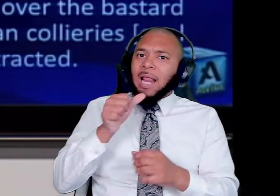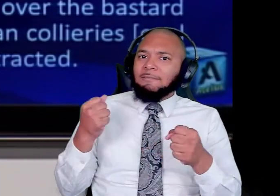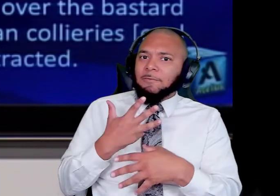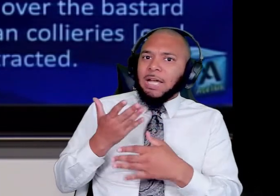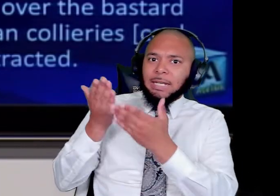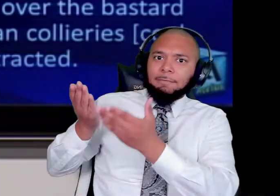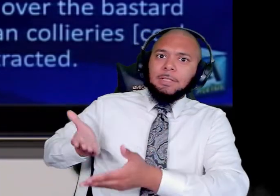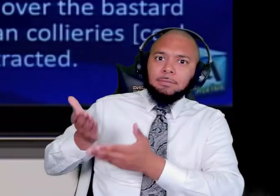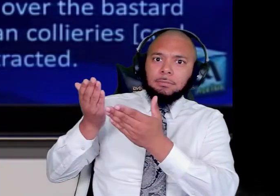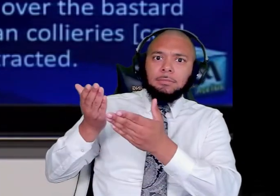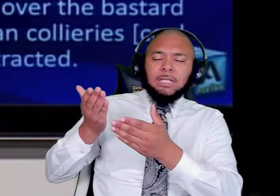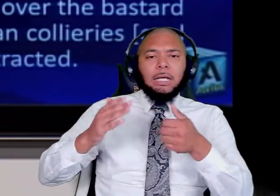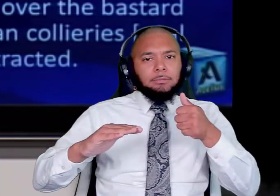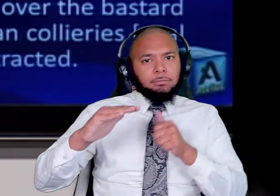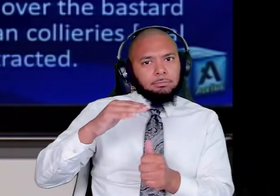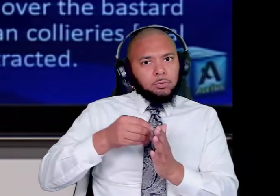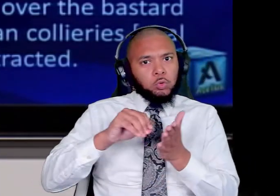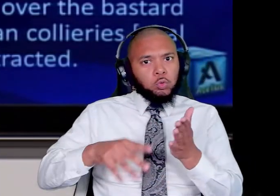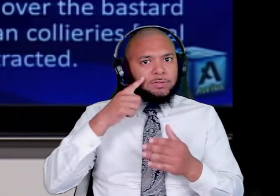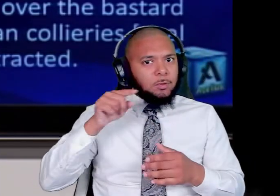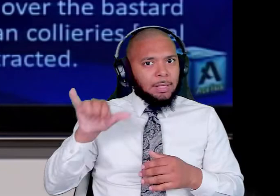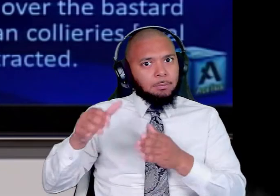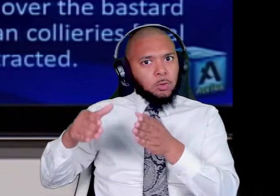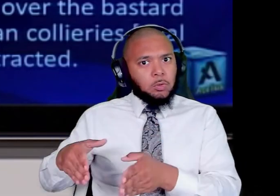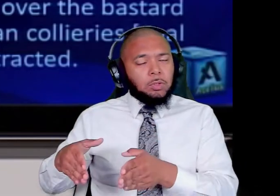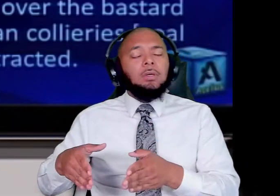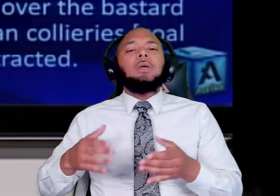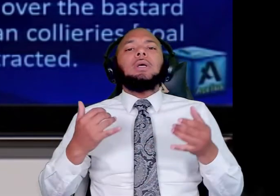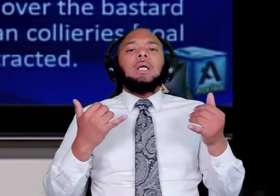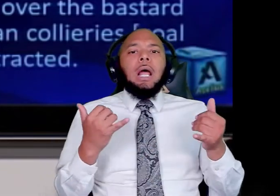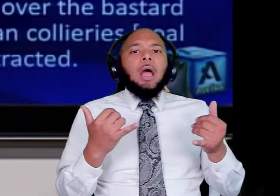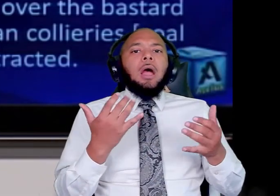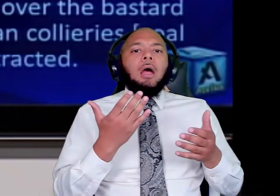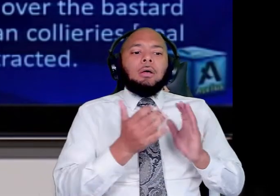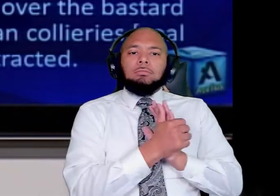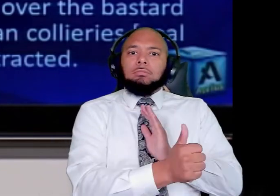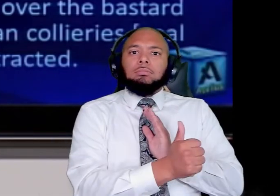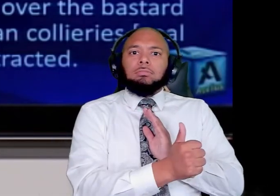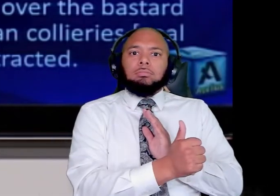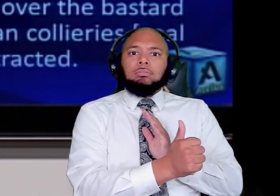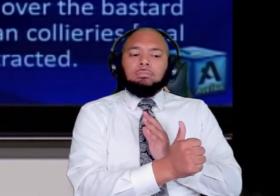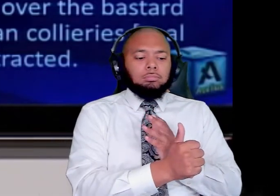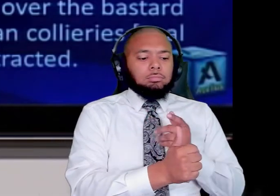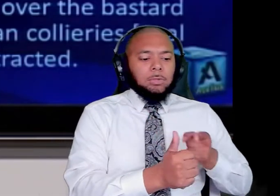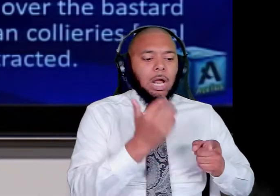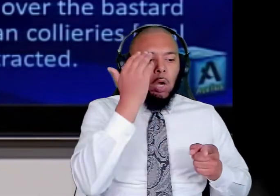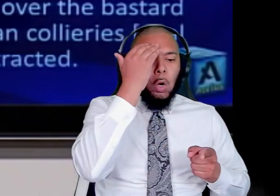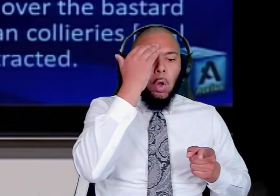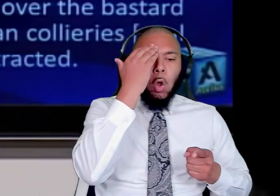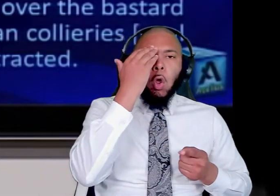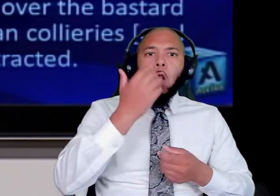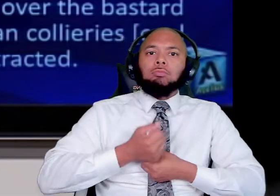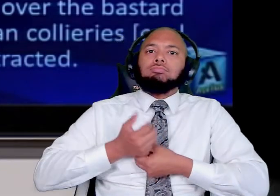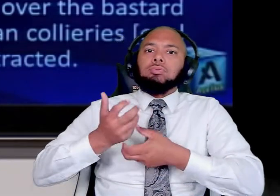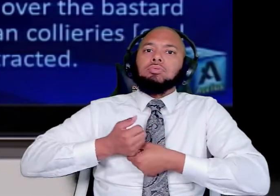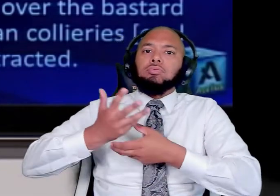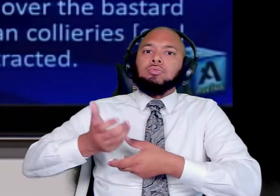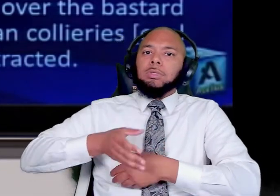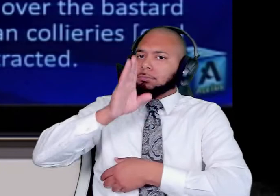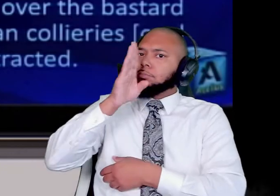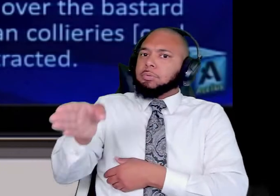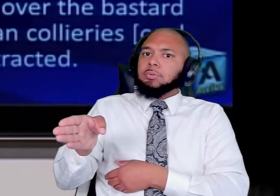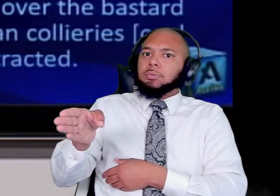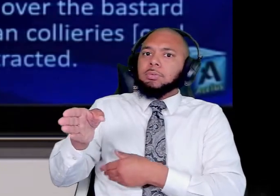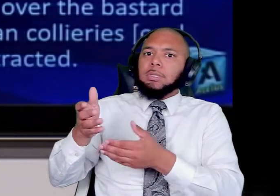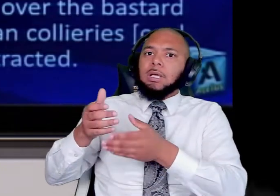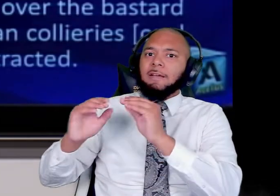cub for, he turned to the things that he knew and went right ahead with a very, very forthright way of fixing